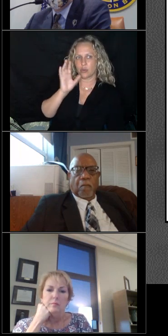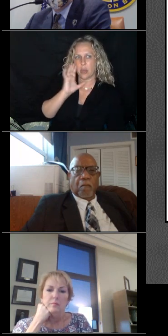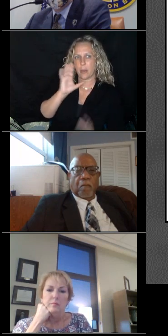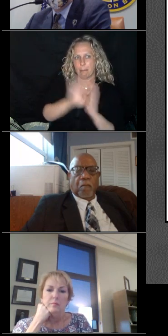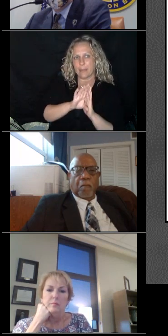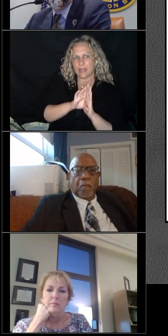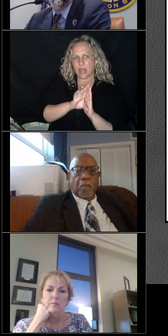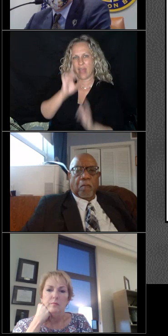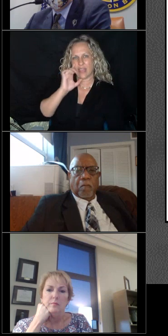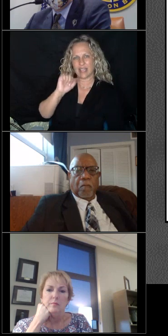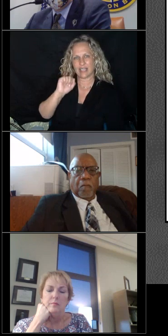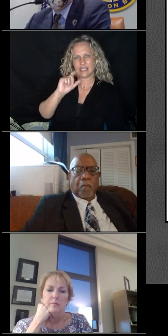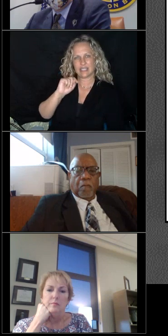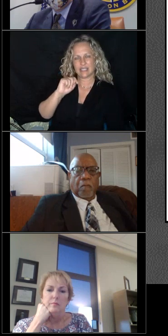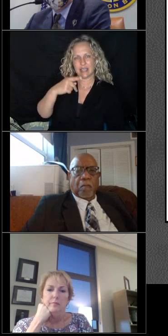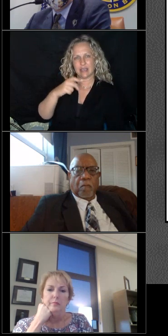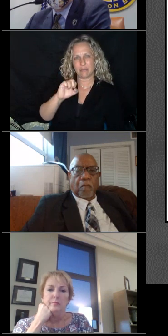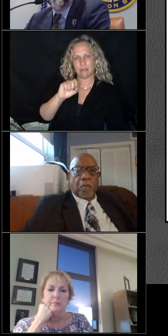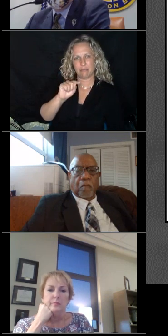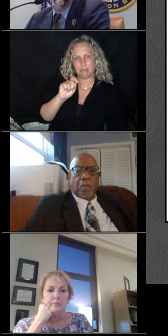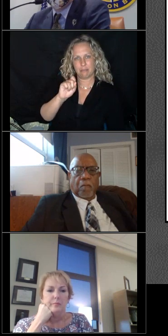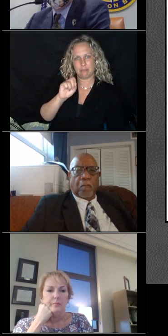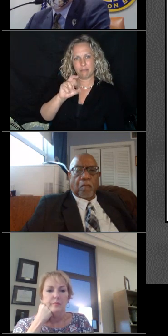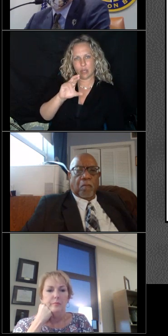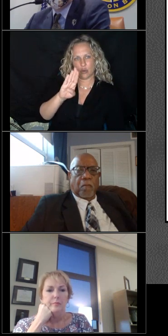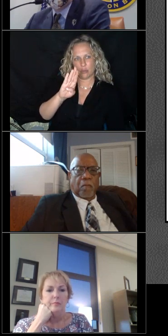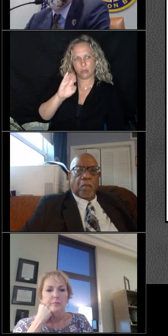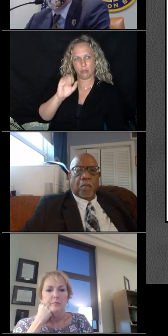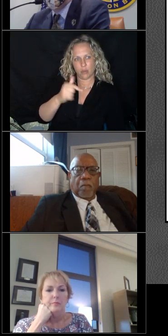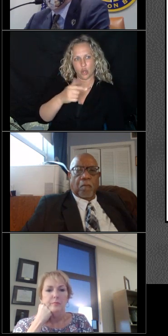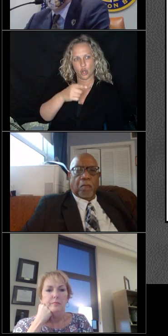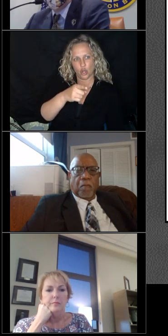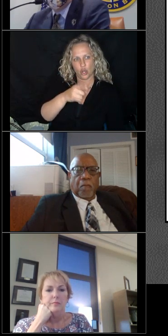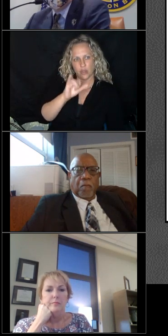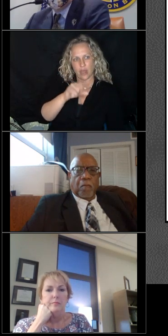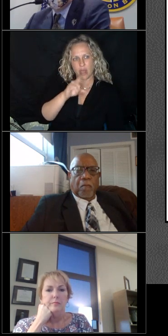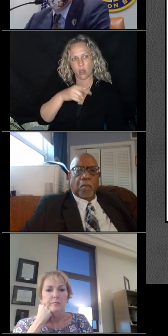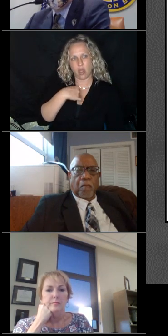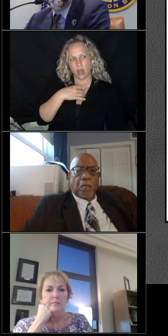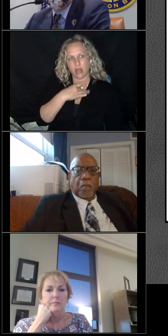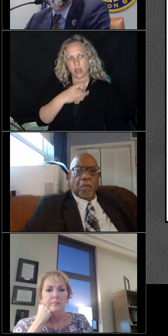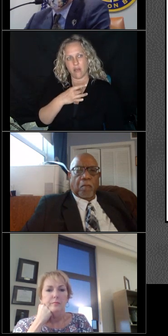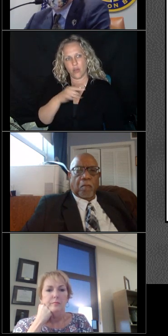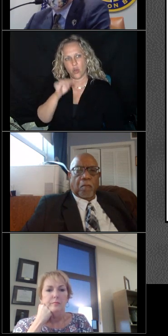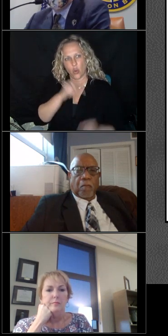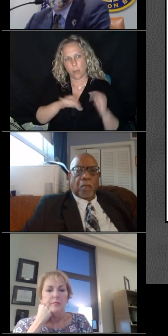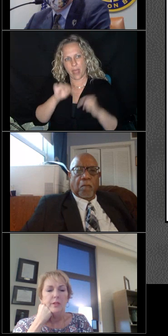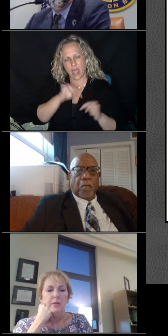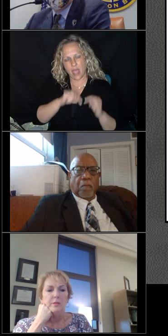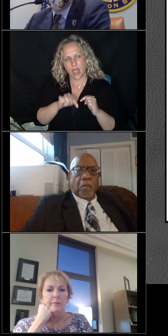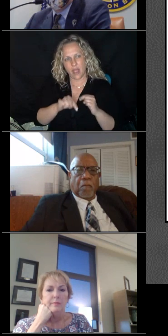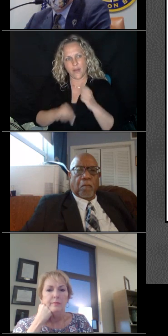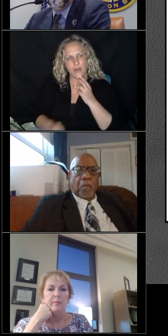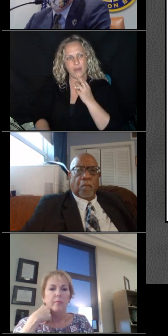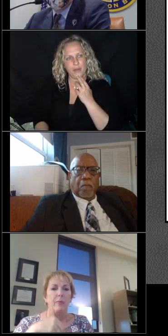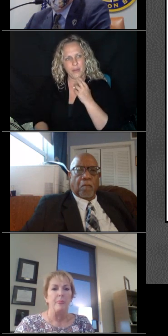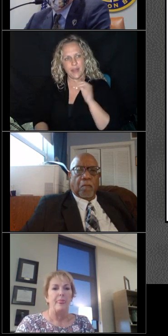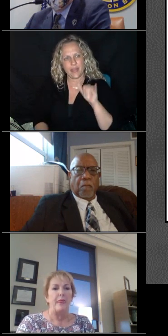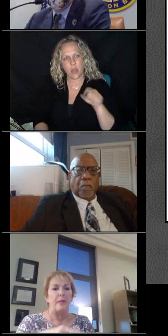maybe it was St. Petersburg. Right, we can do those two as well. Like, go back. There it